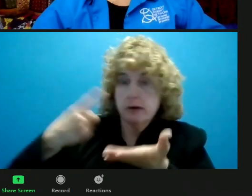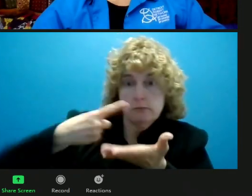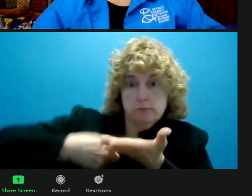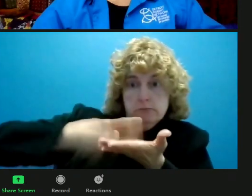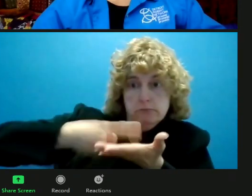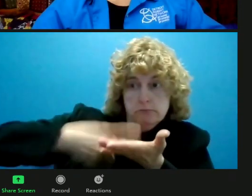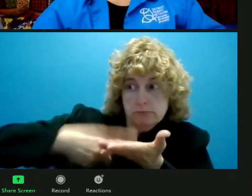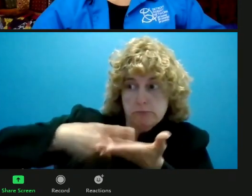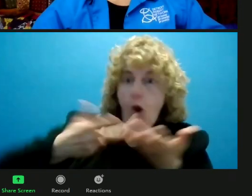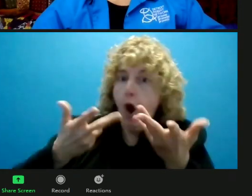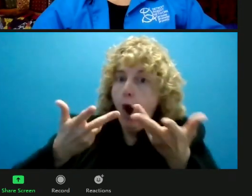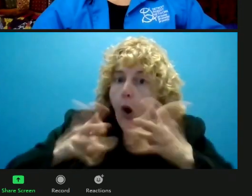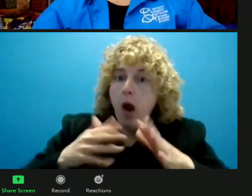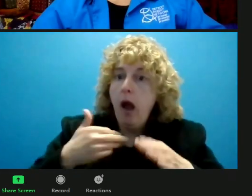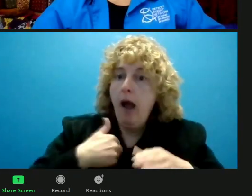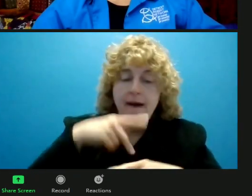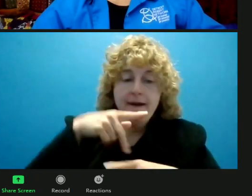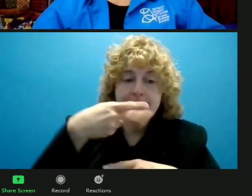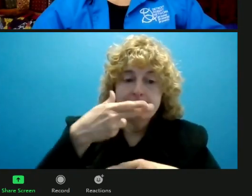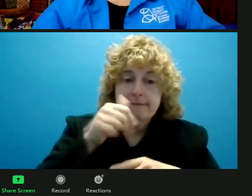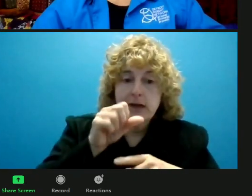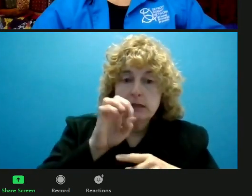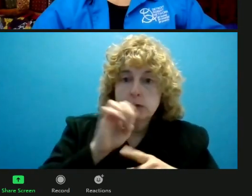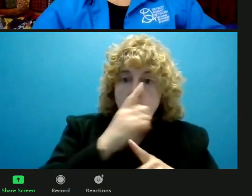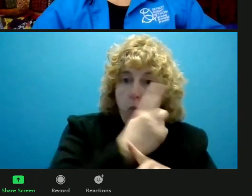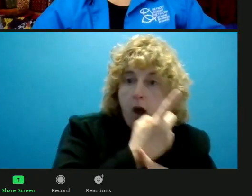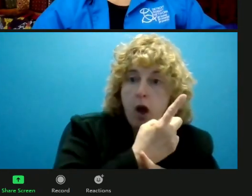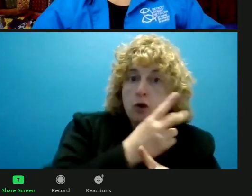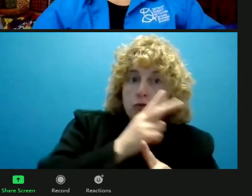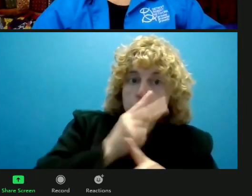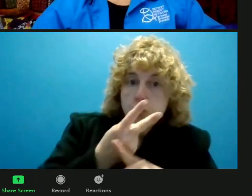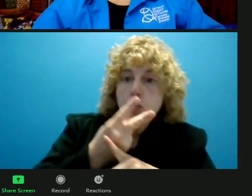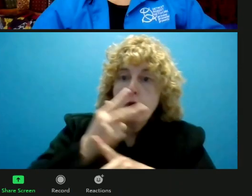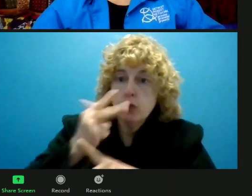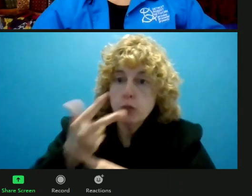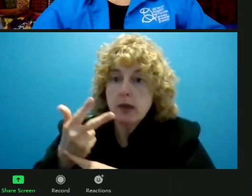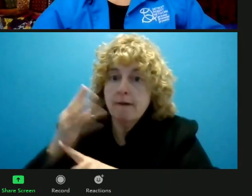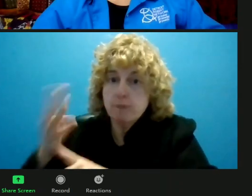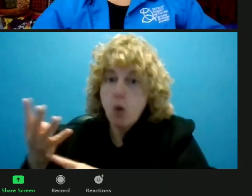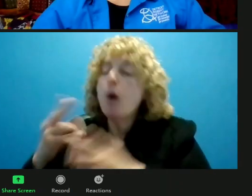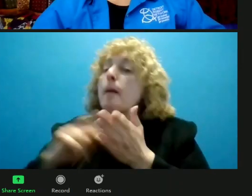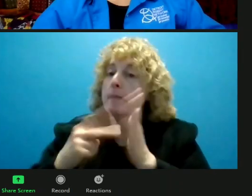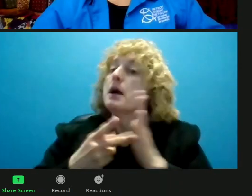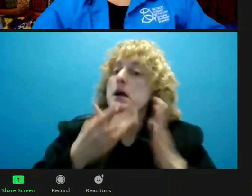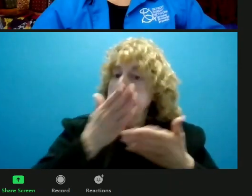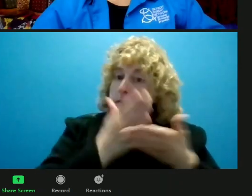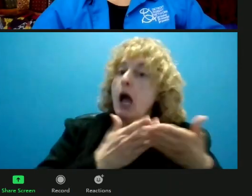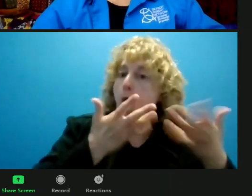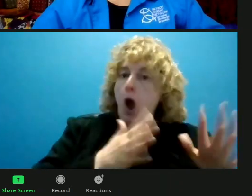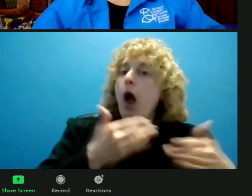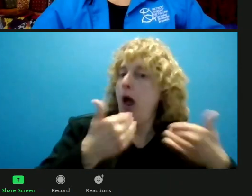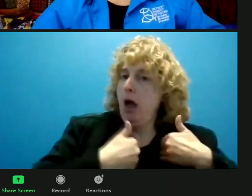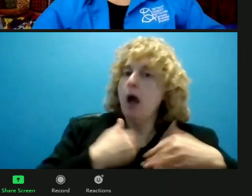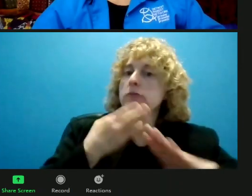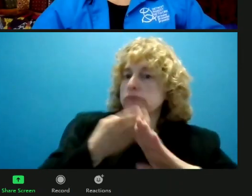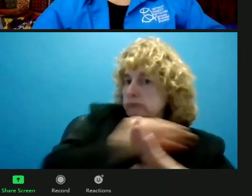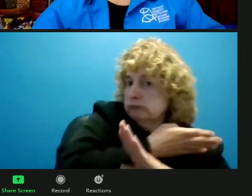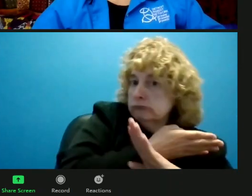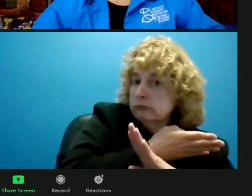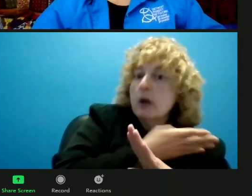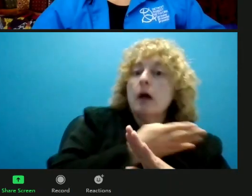one, phase two, phase three, phase four type of trials. And so there are some things that were sped up, but safety is something that they